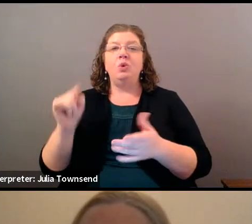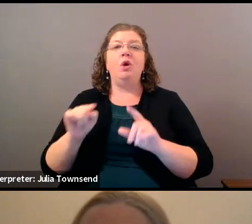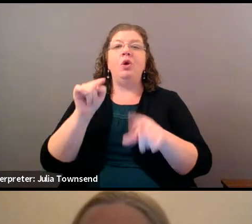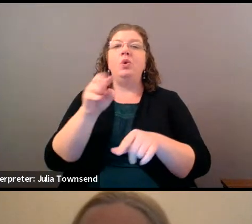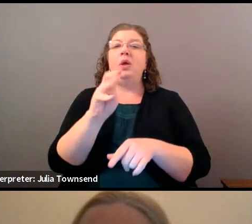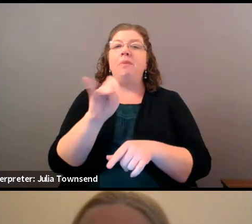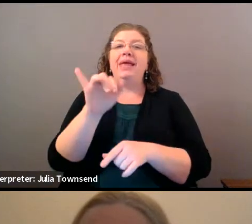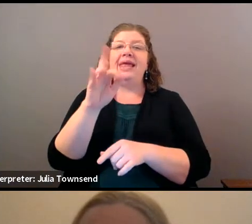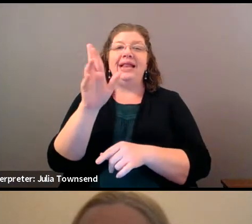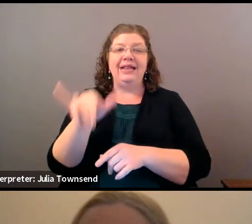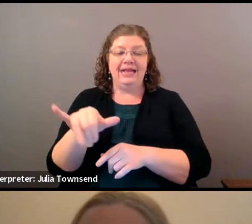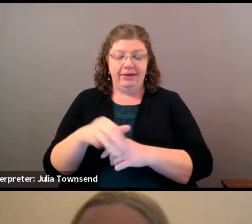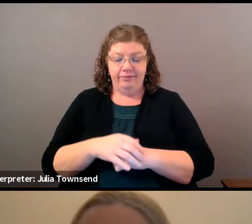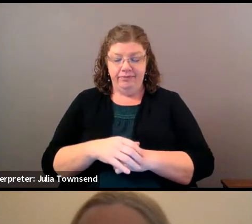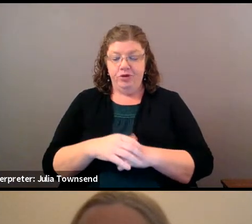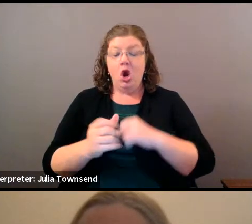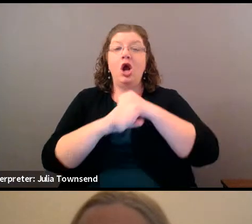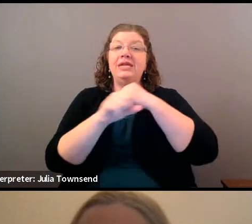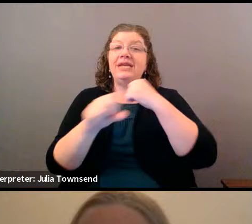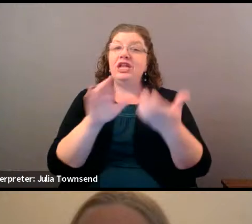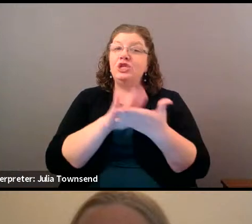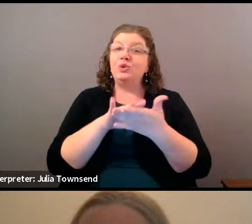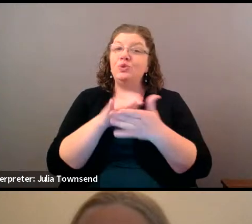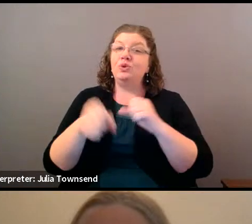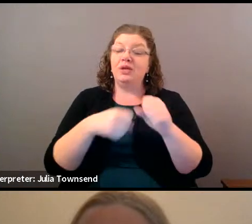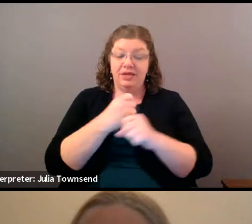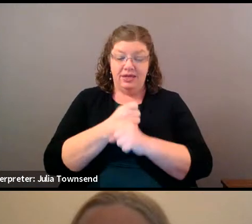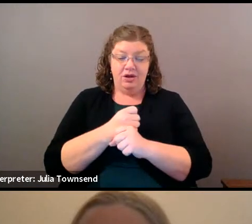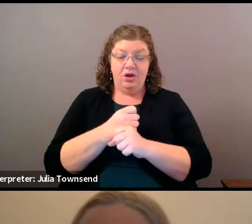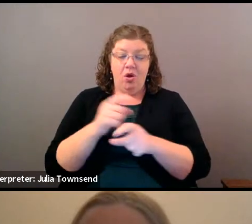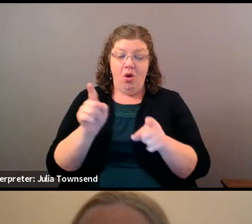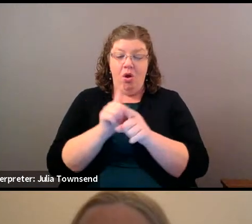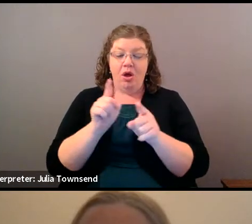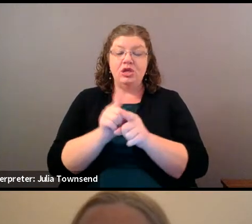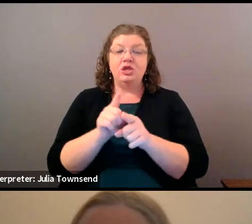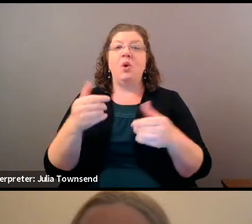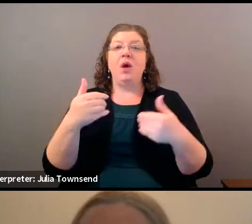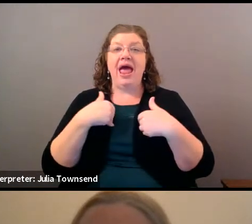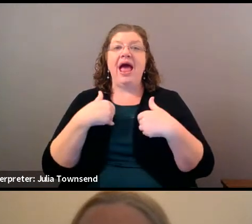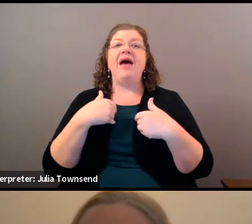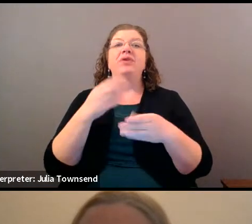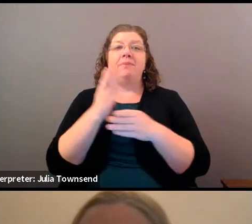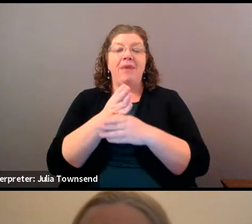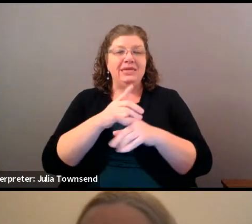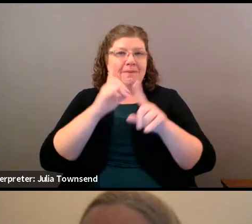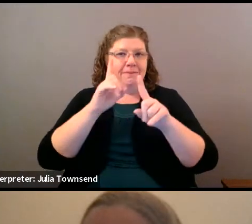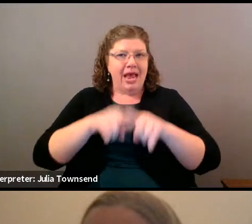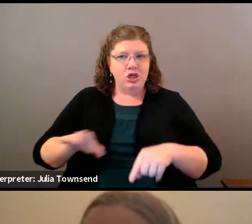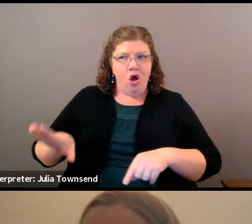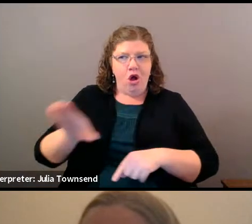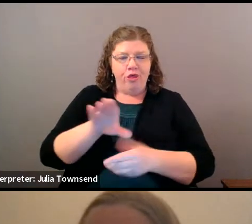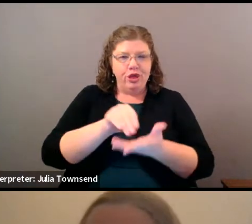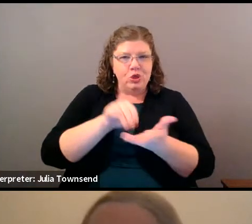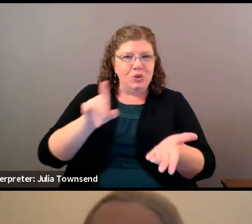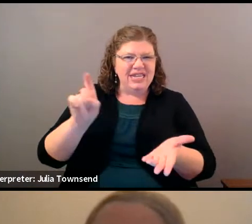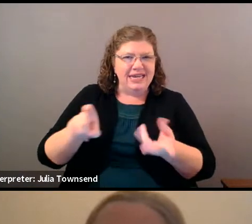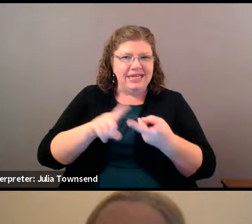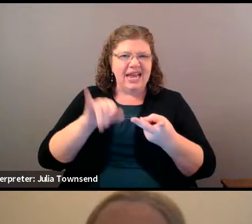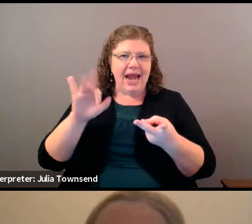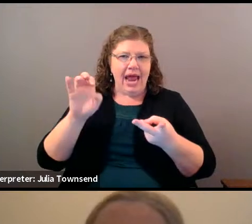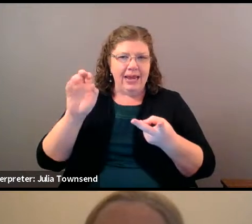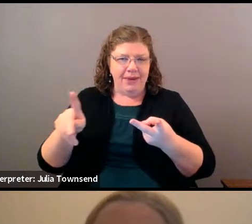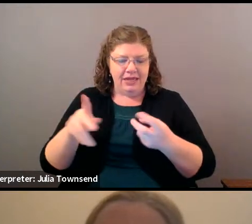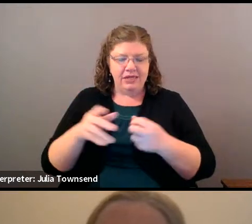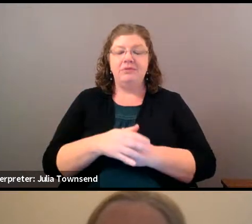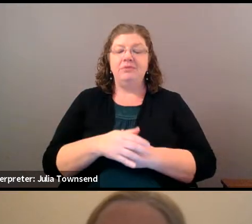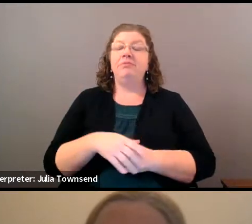our extended school year also has bus routes based on those students' needs and IEPs. Additionally, we are very